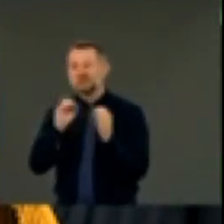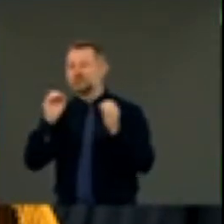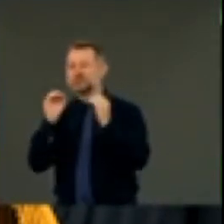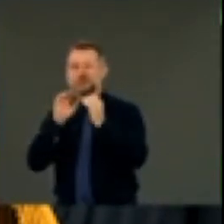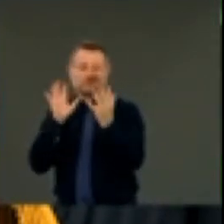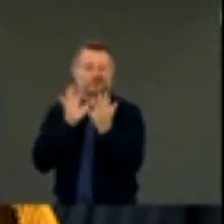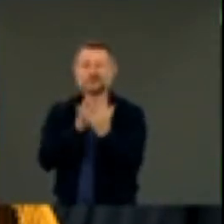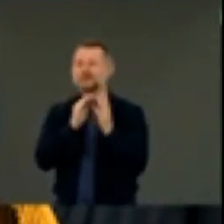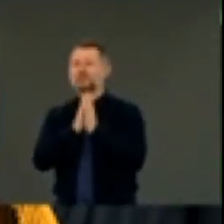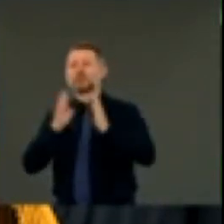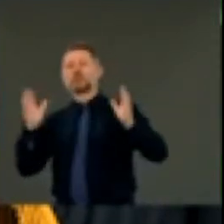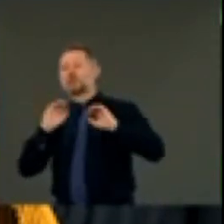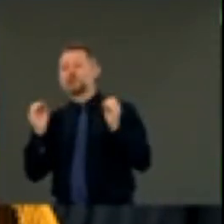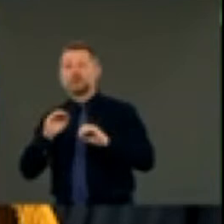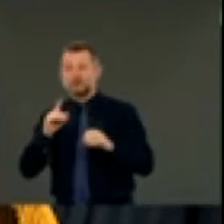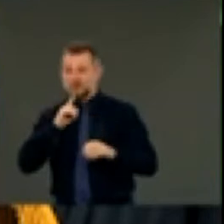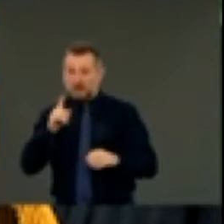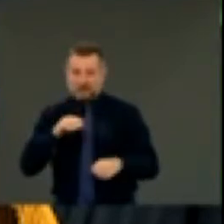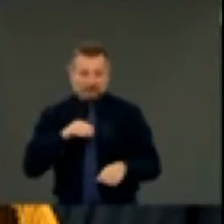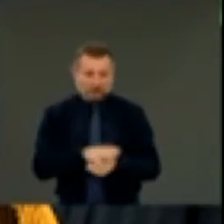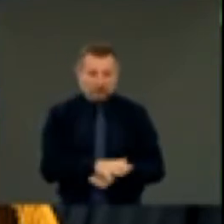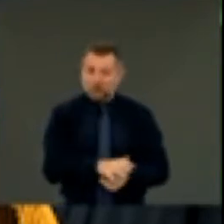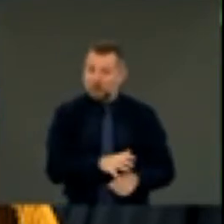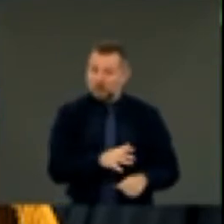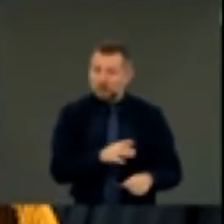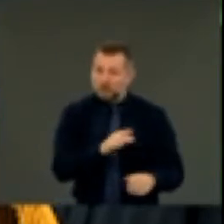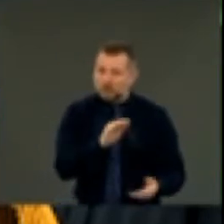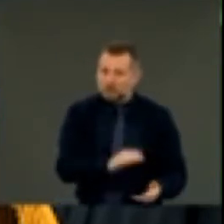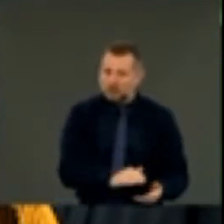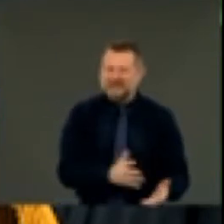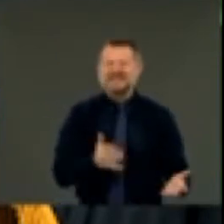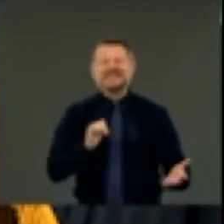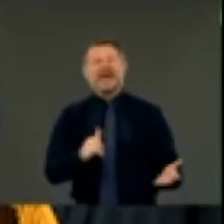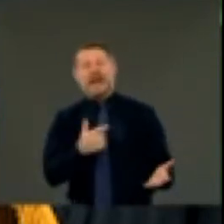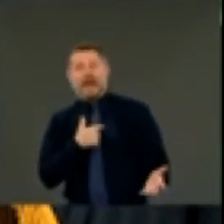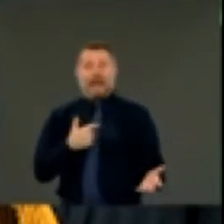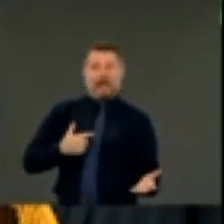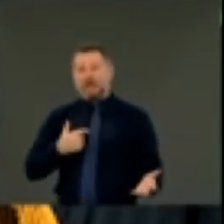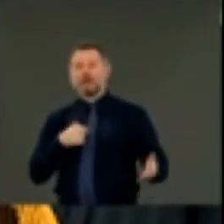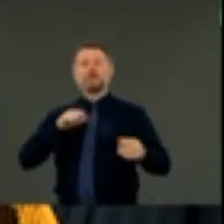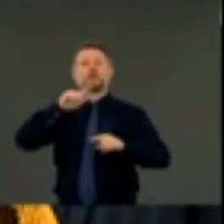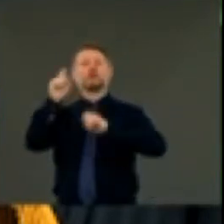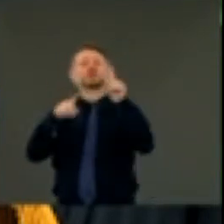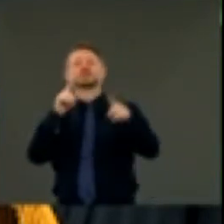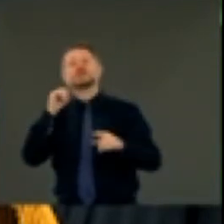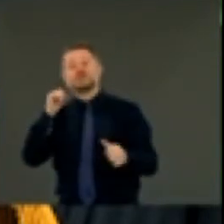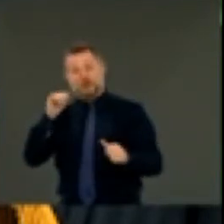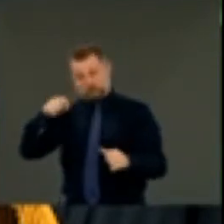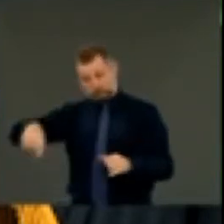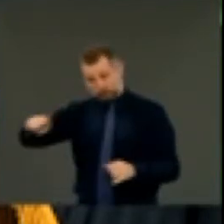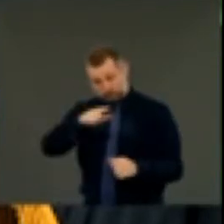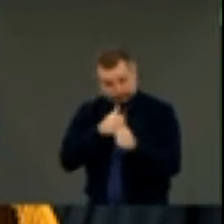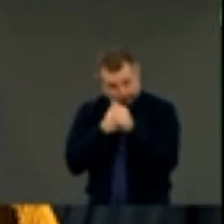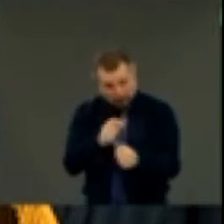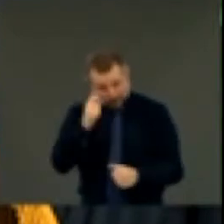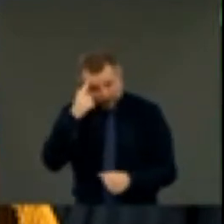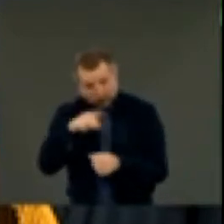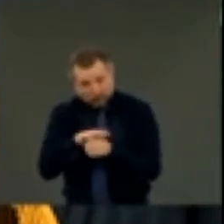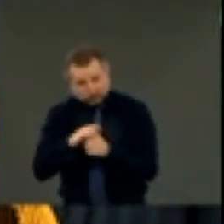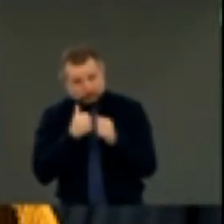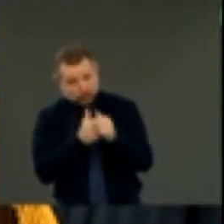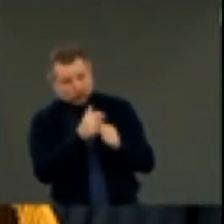Question mark, will local governments do their job? Are they doing the tracing and